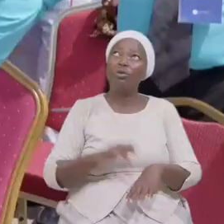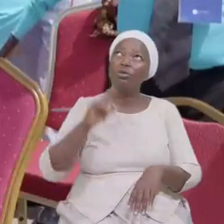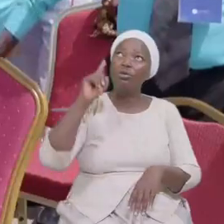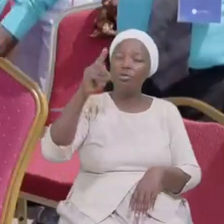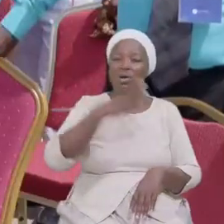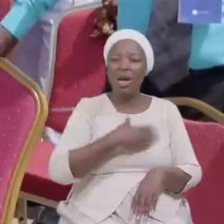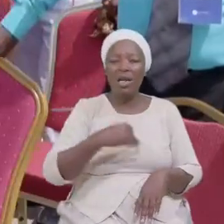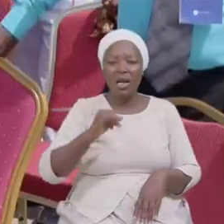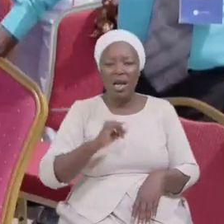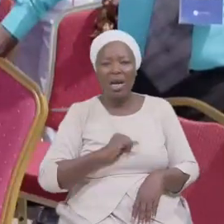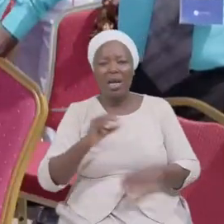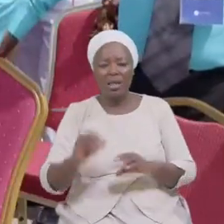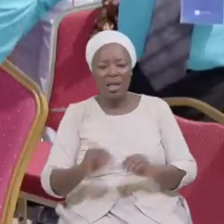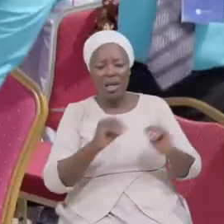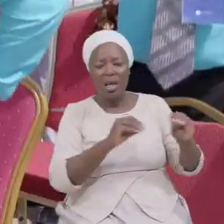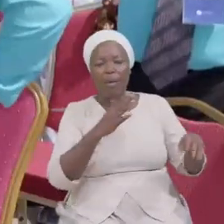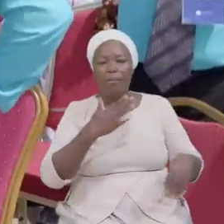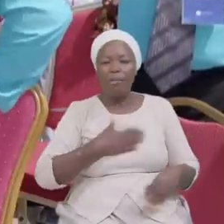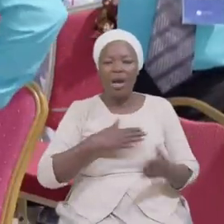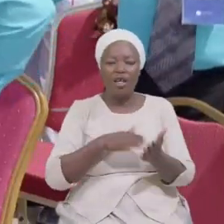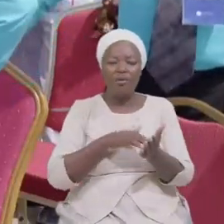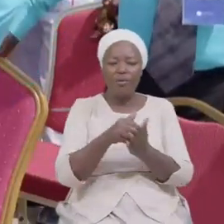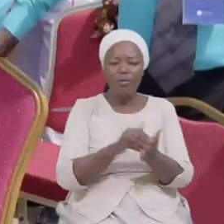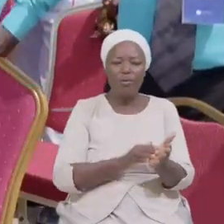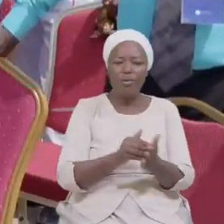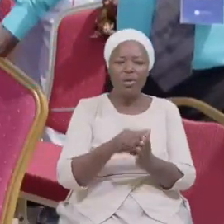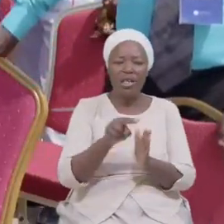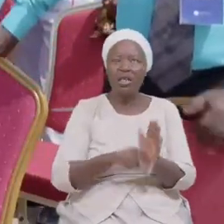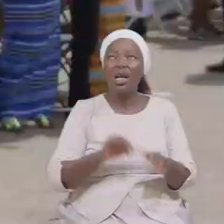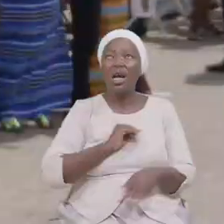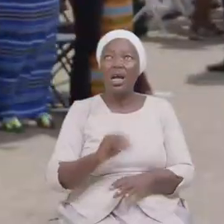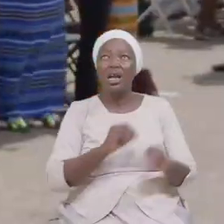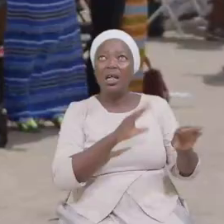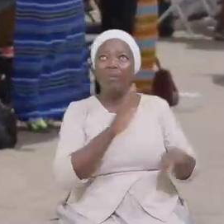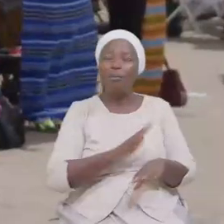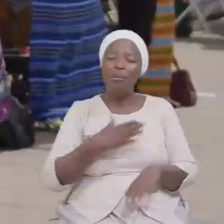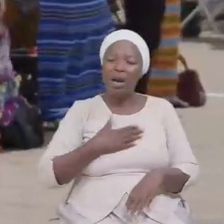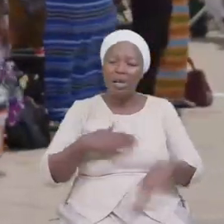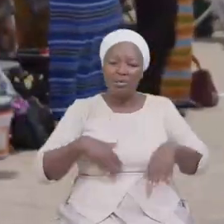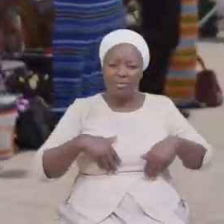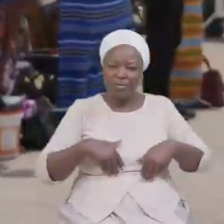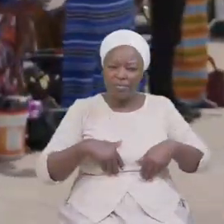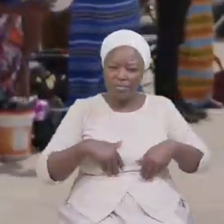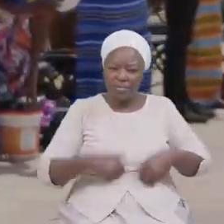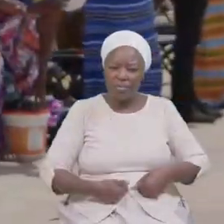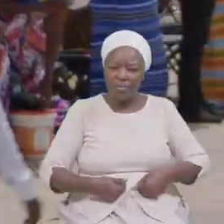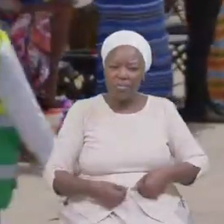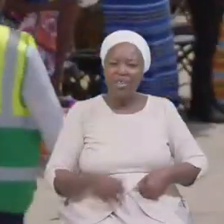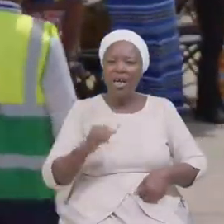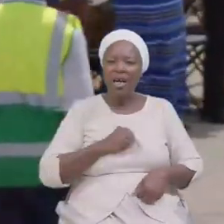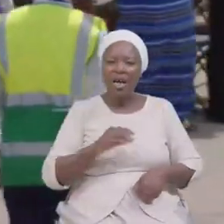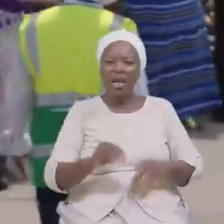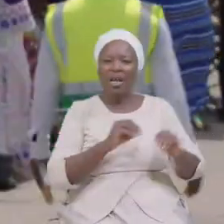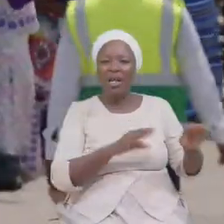my weakness, I lay my feebleness, I lay my sickness,